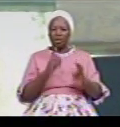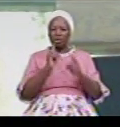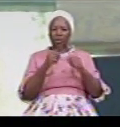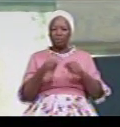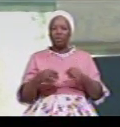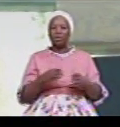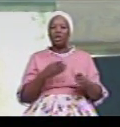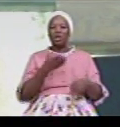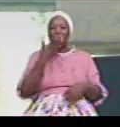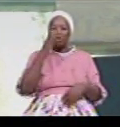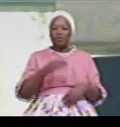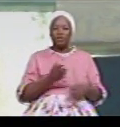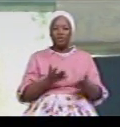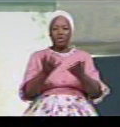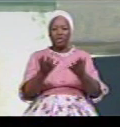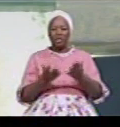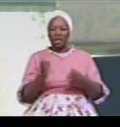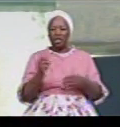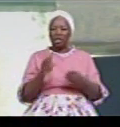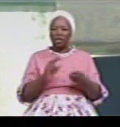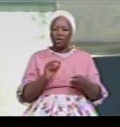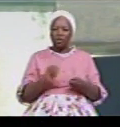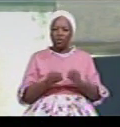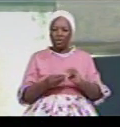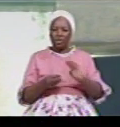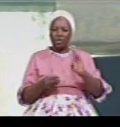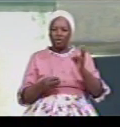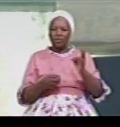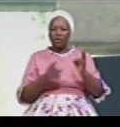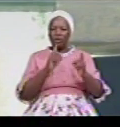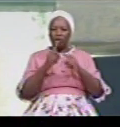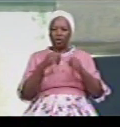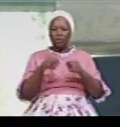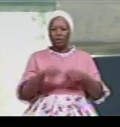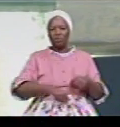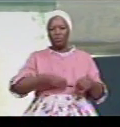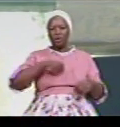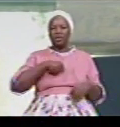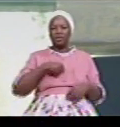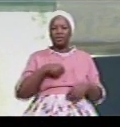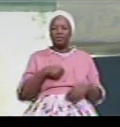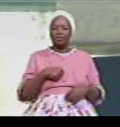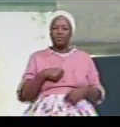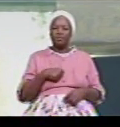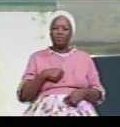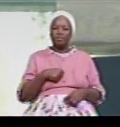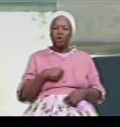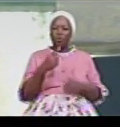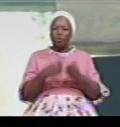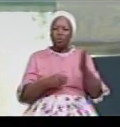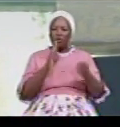desires. And number seven, he mentions pride. What are they? They're just